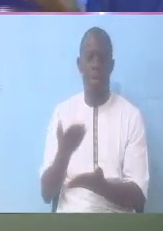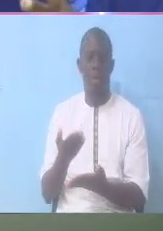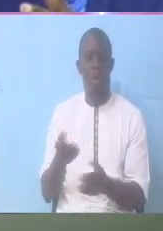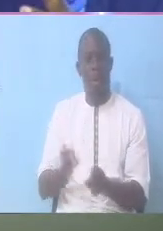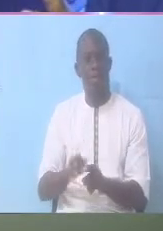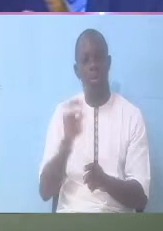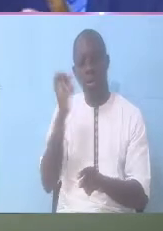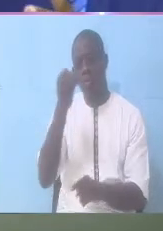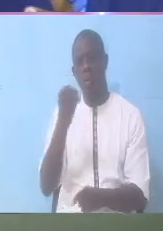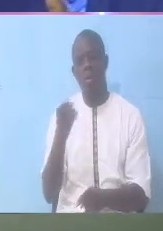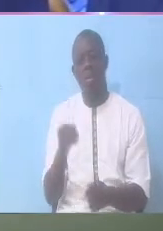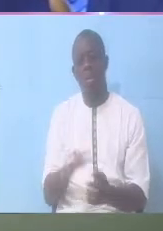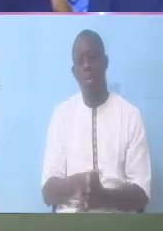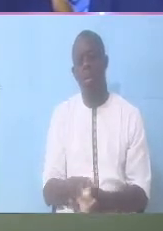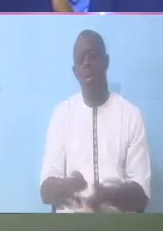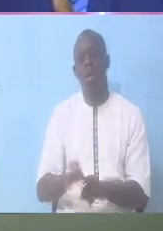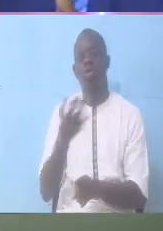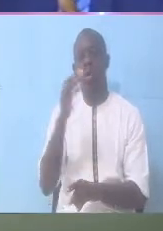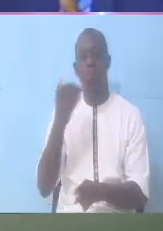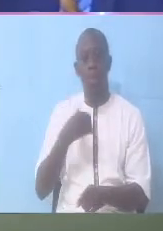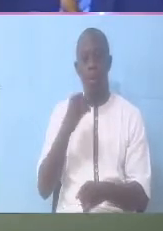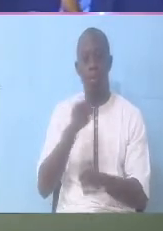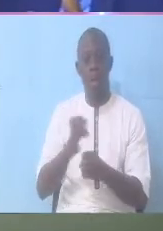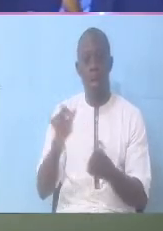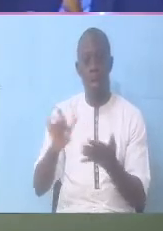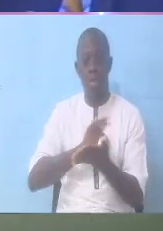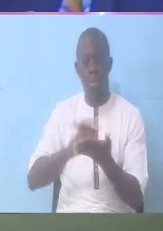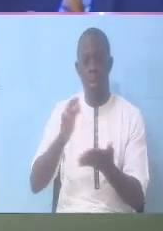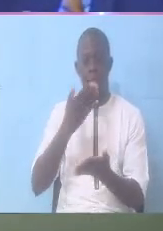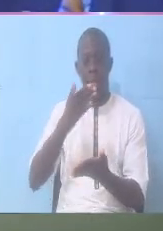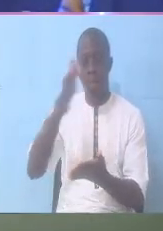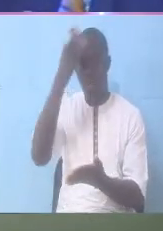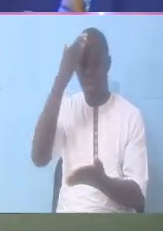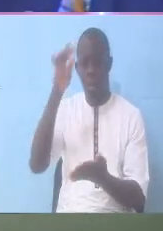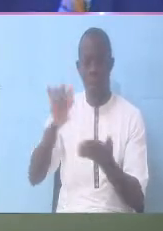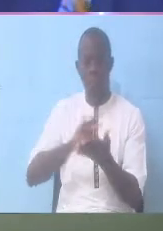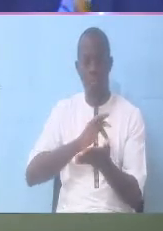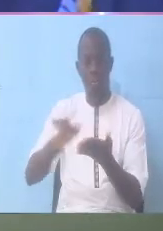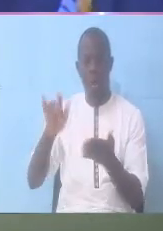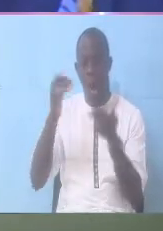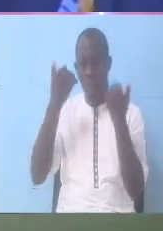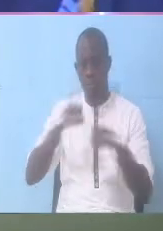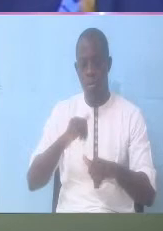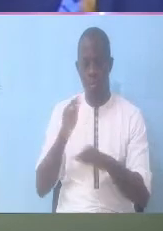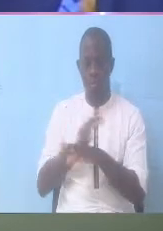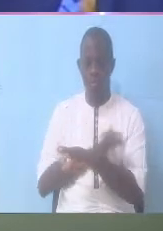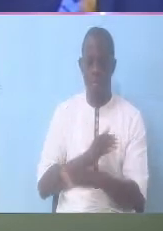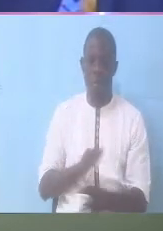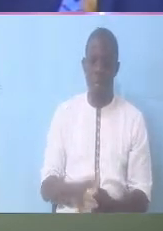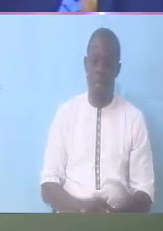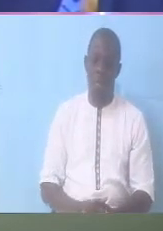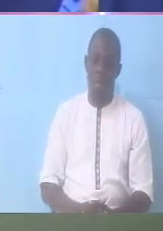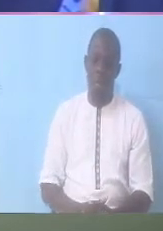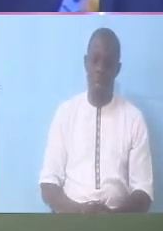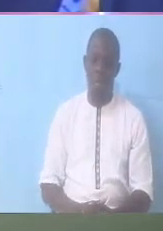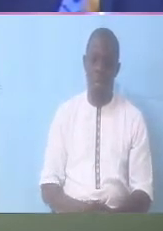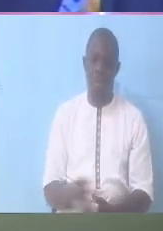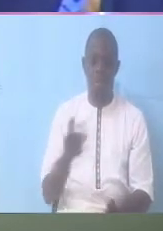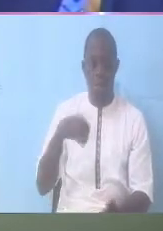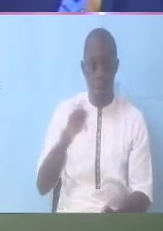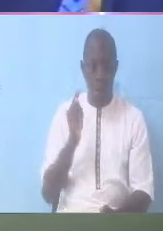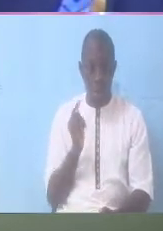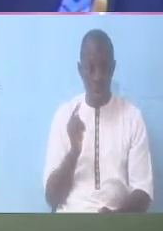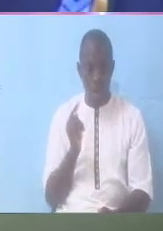So some of them got naked. Dol bijele ya bije bal ila fengol be urante bala ikense male be